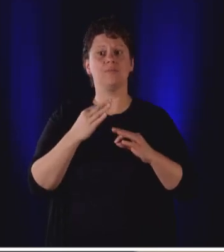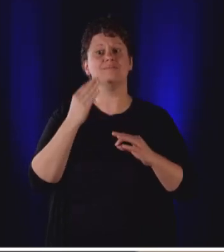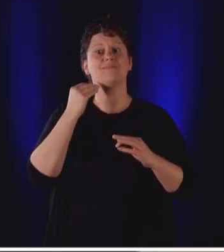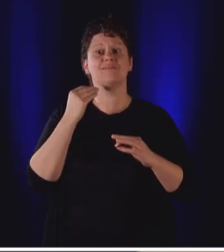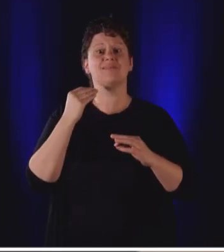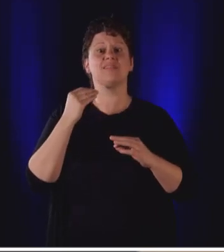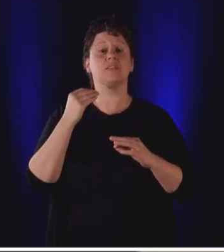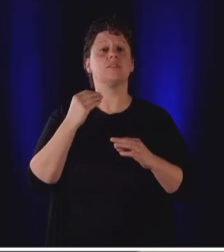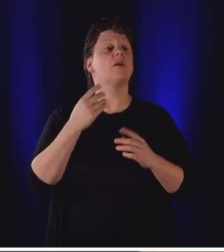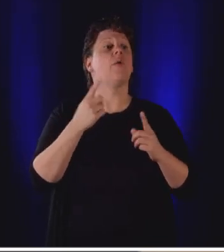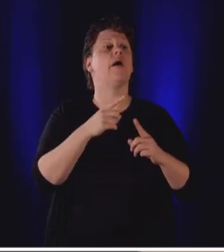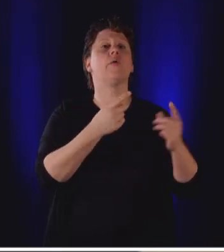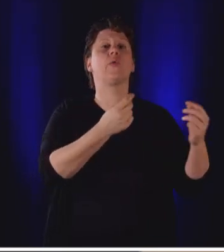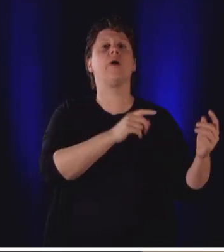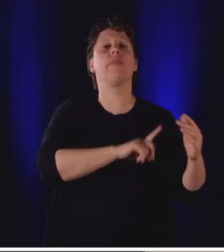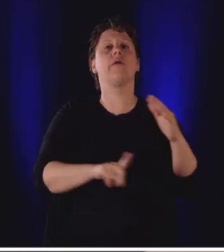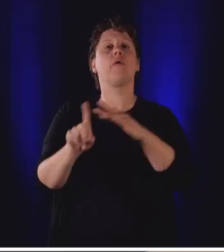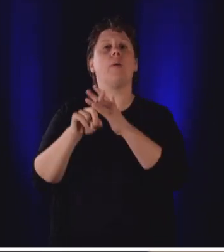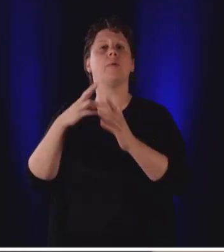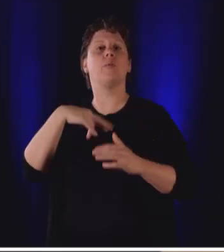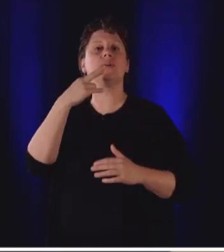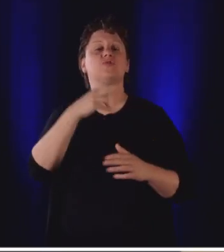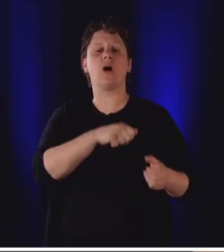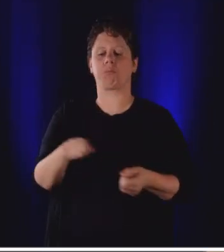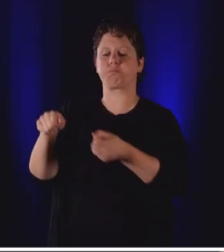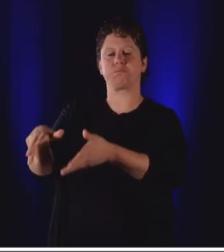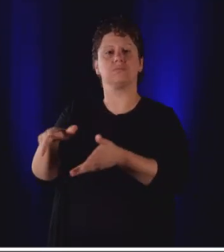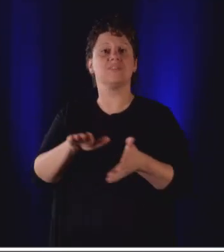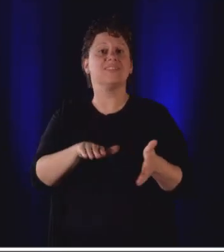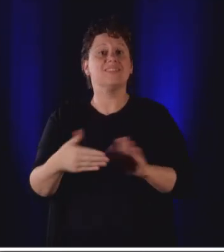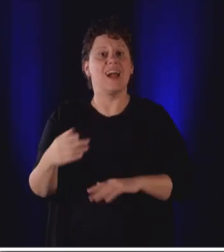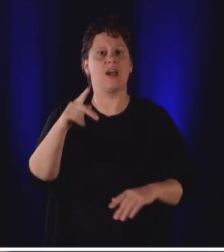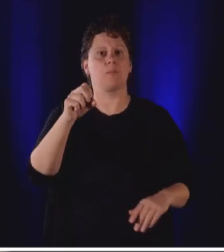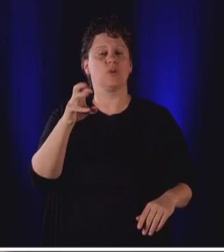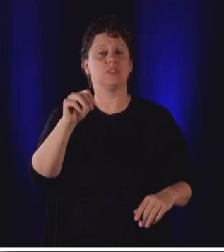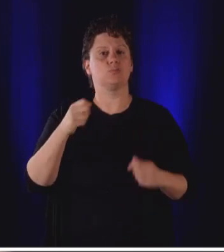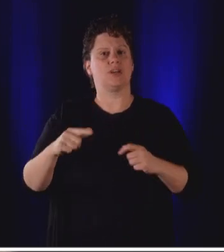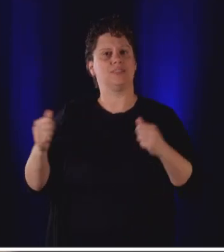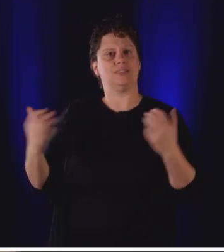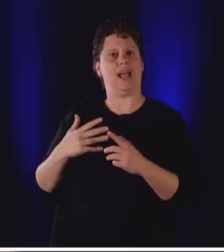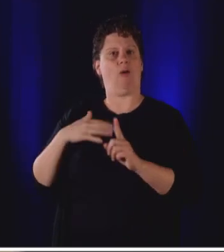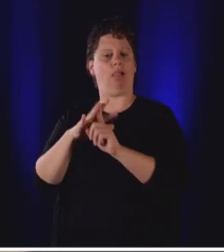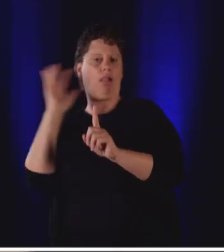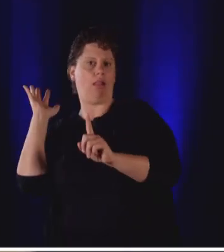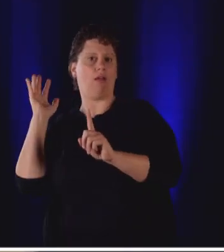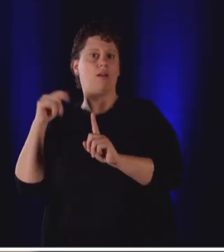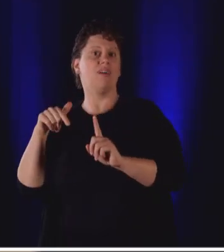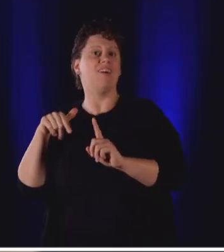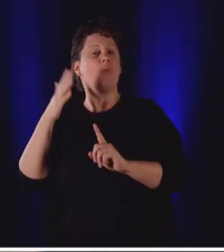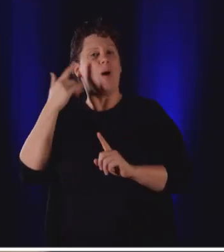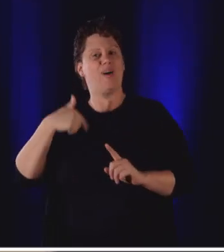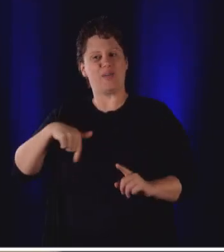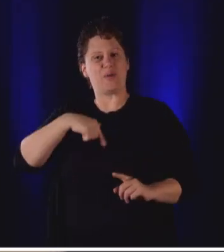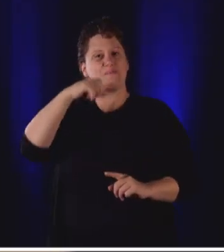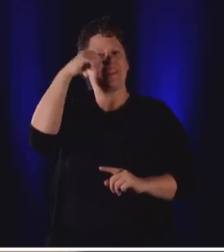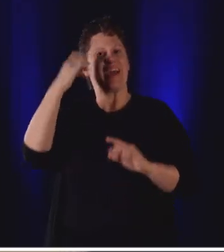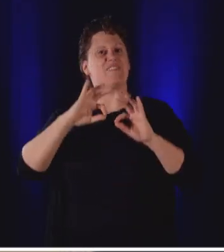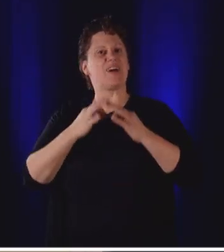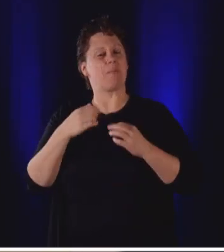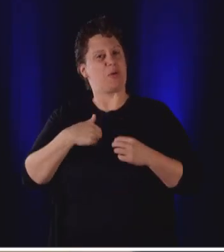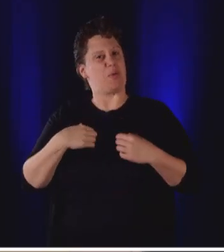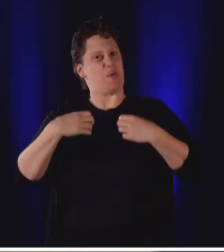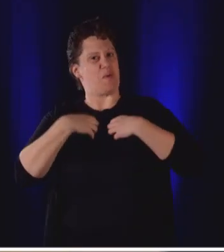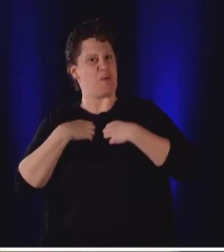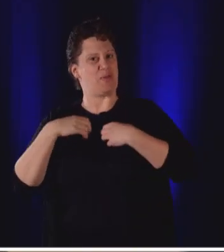at our restaurant as an intimidation tactic against us because we were a Black-owned business. They knew that my cousin Forrest had been murdered